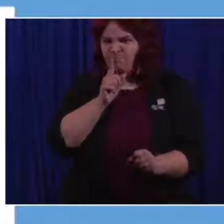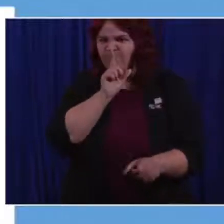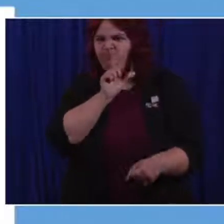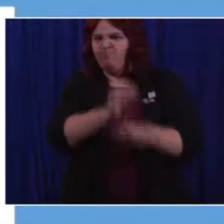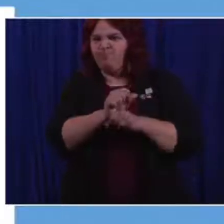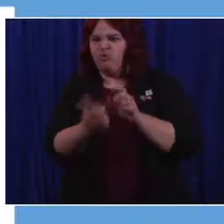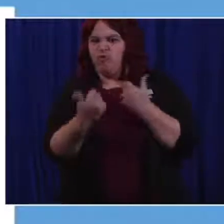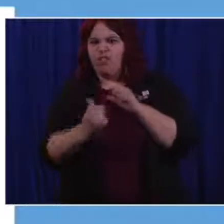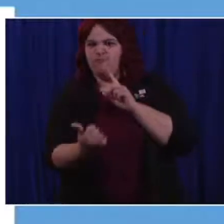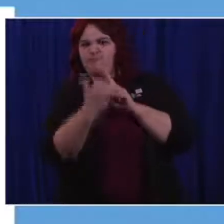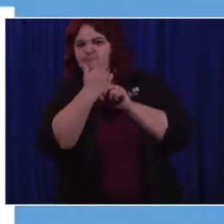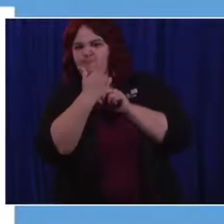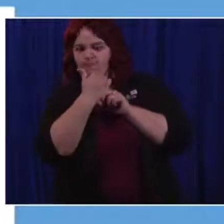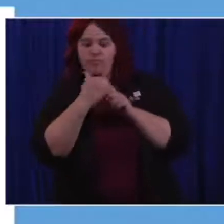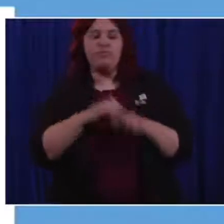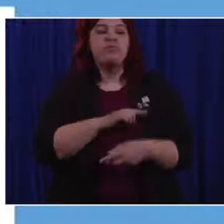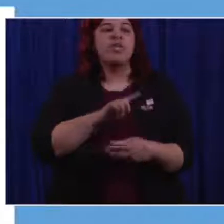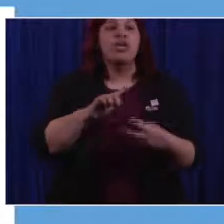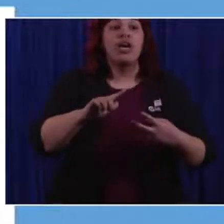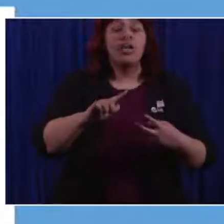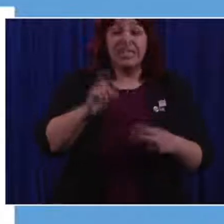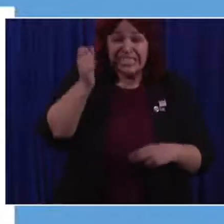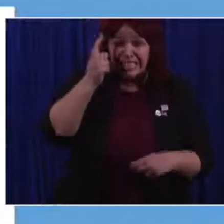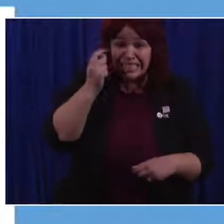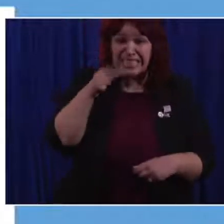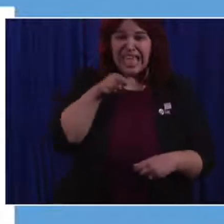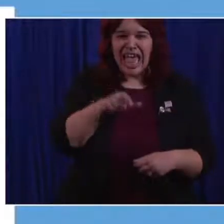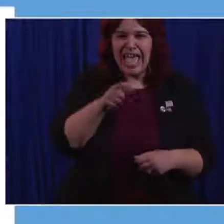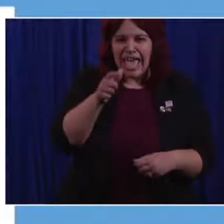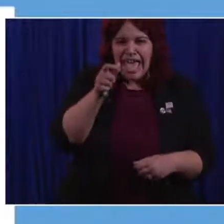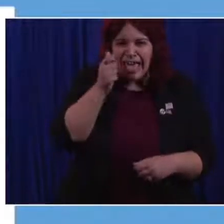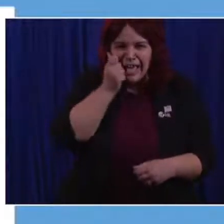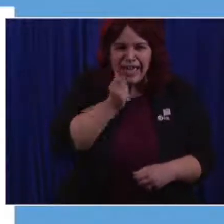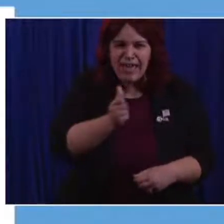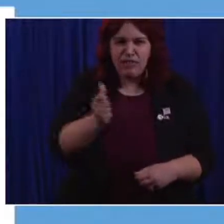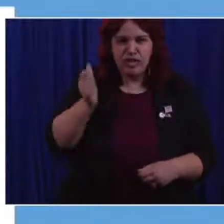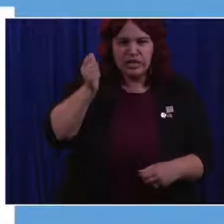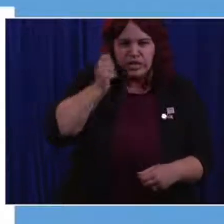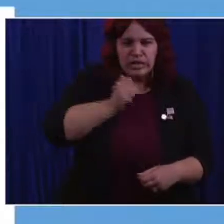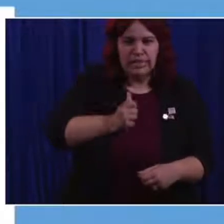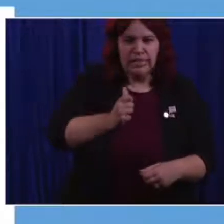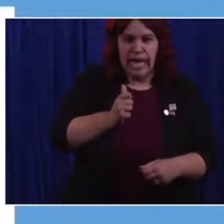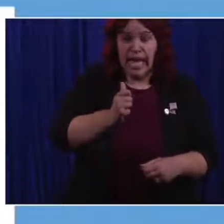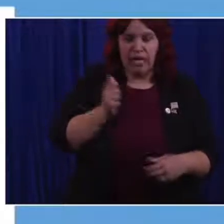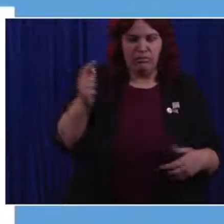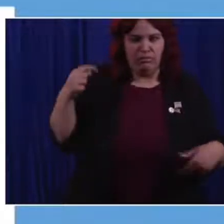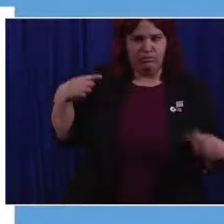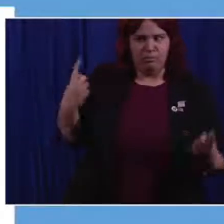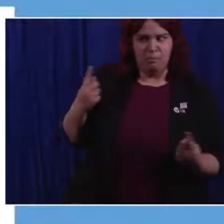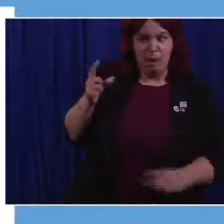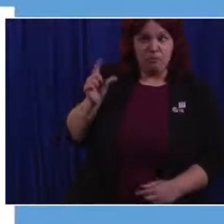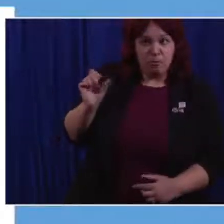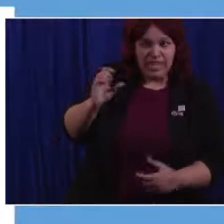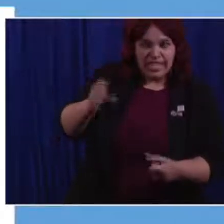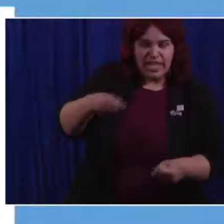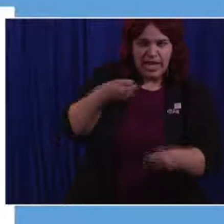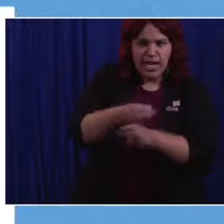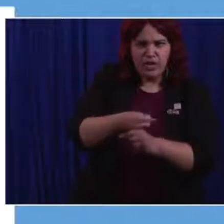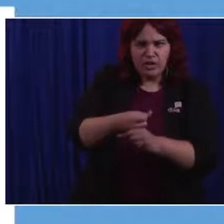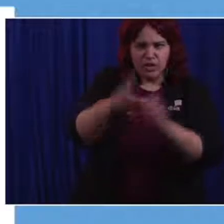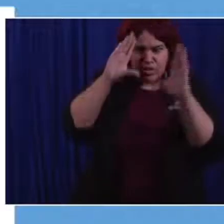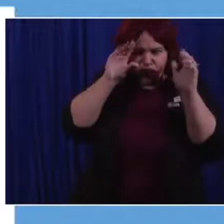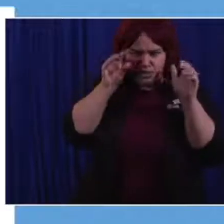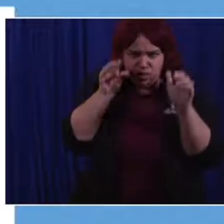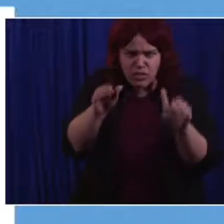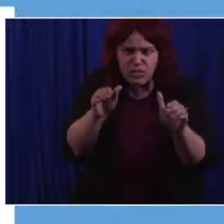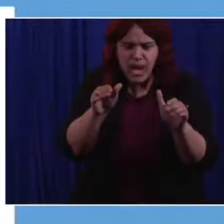to identify that these folks spend every minute of every day, and in most cases 20 years of their careers, building these